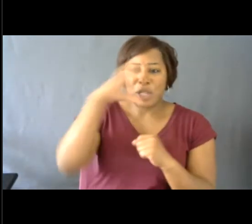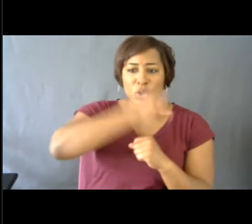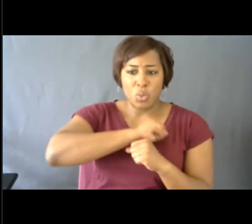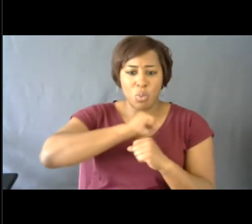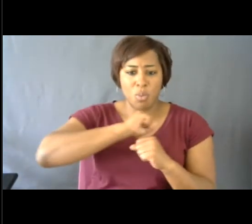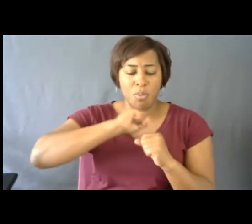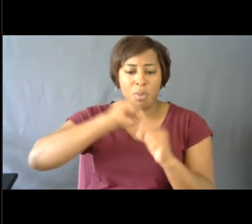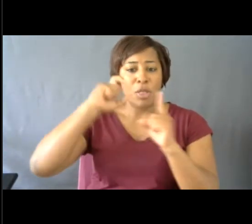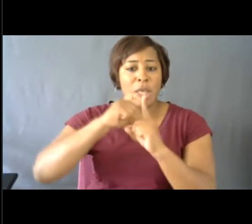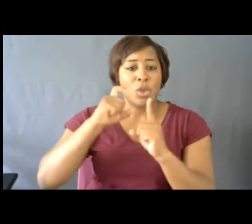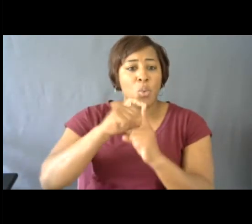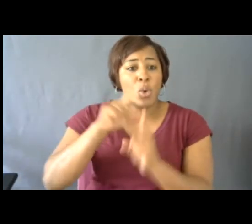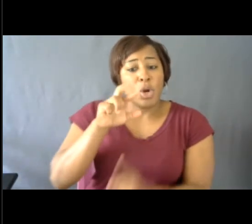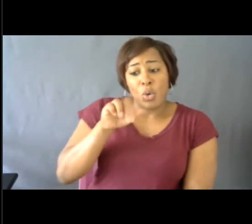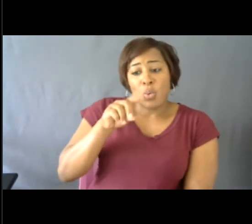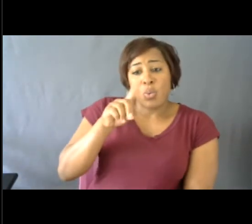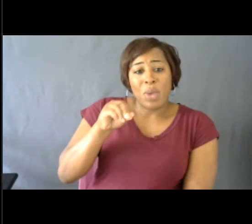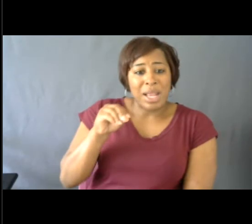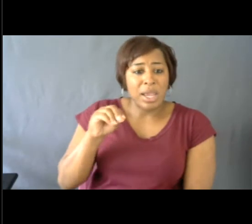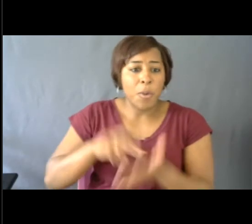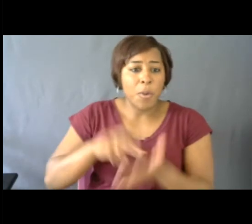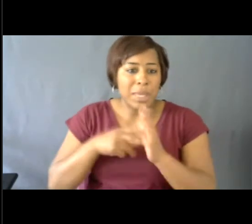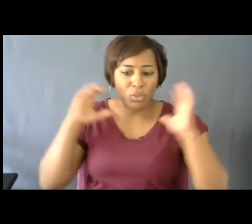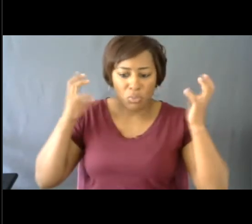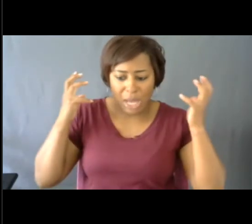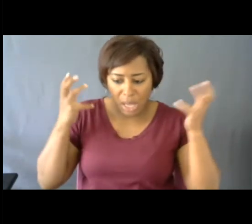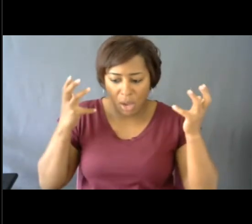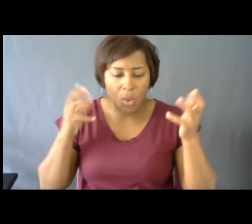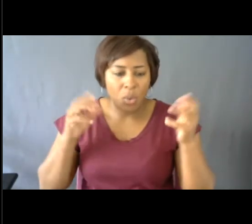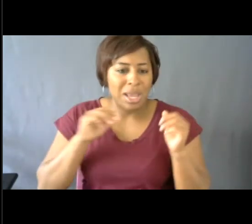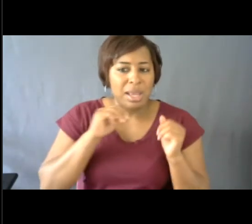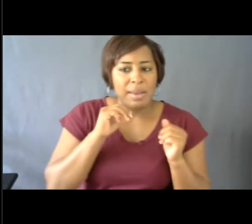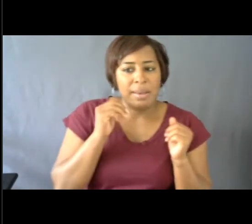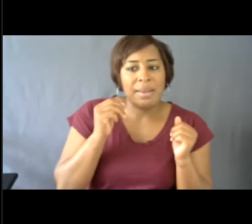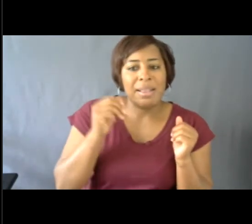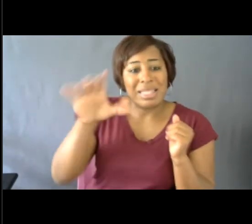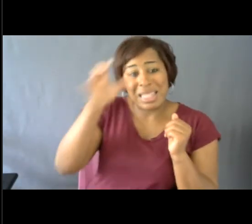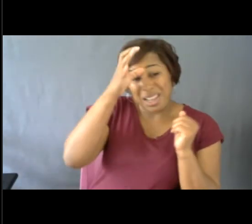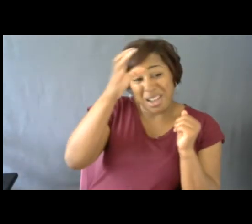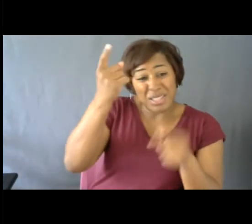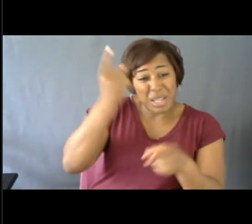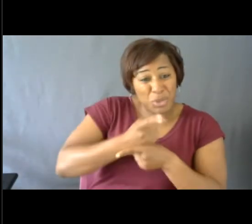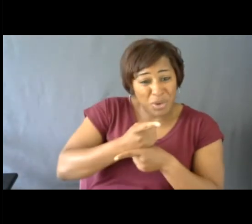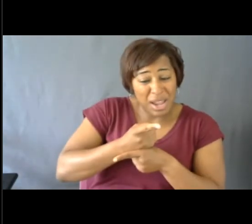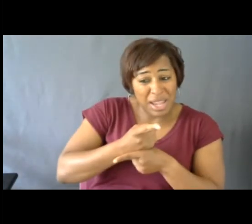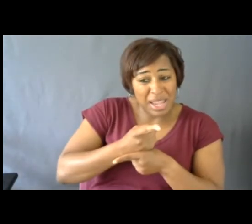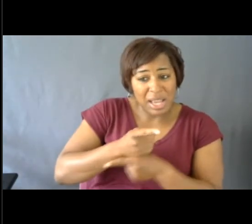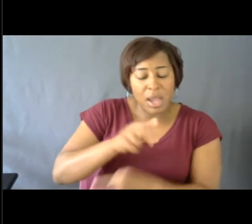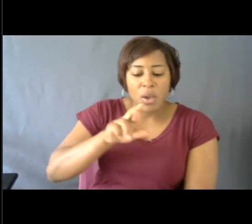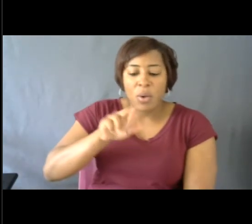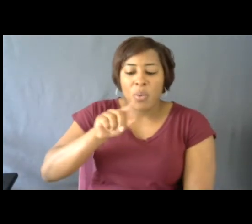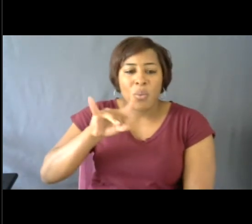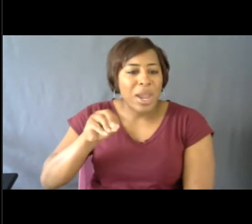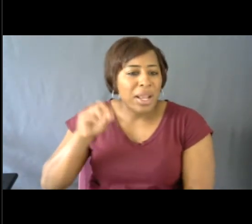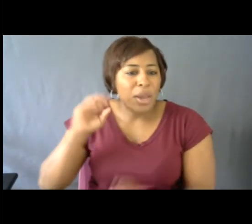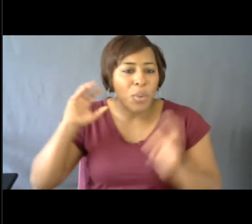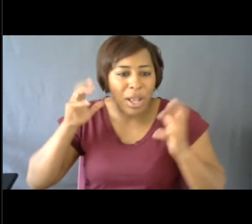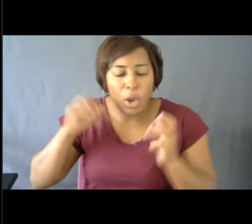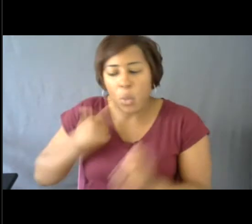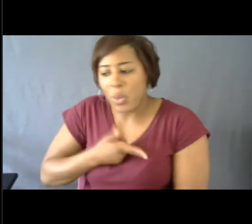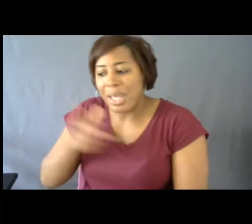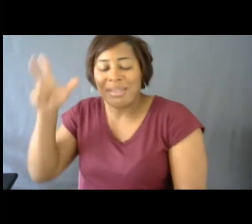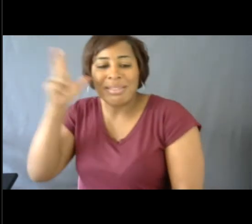the same with the hearing and the deaf community either. It's a concept, right? A radio is a listening device. So when